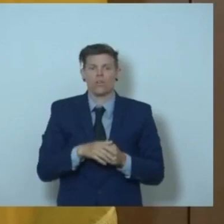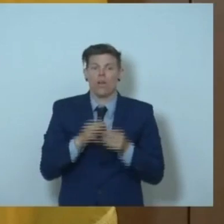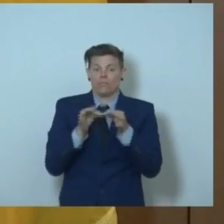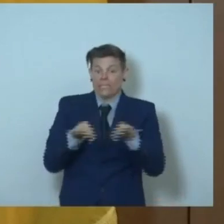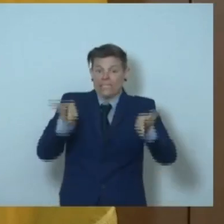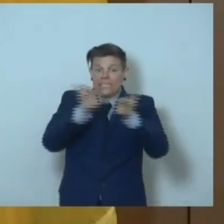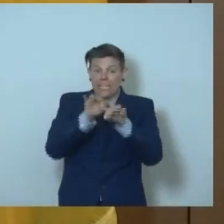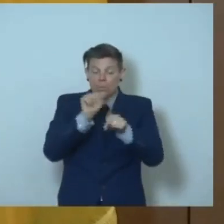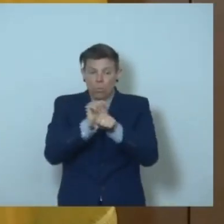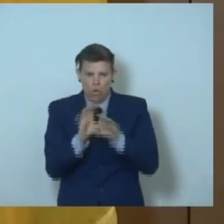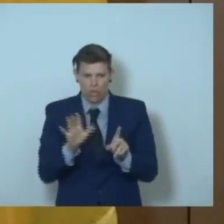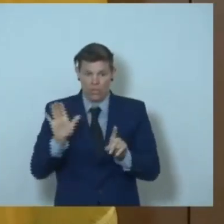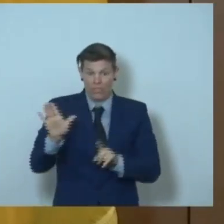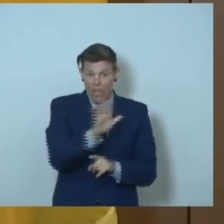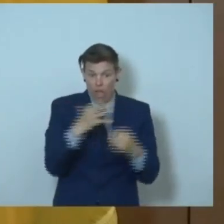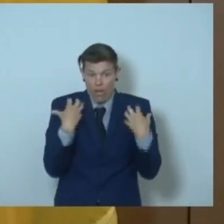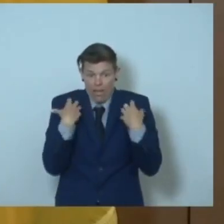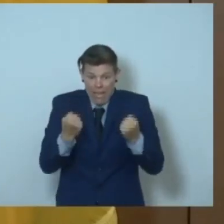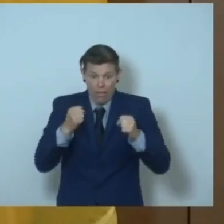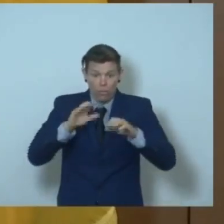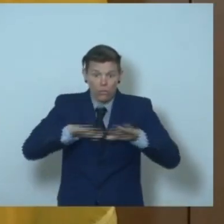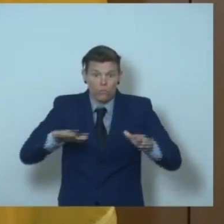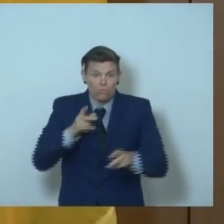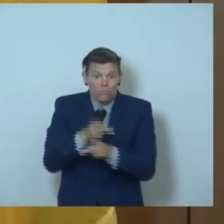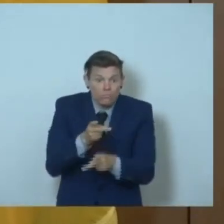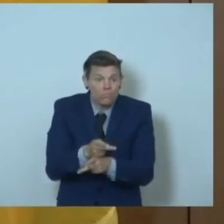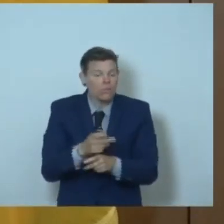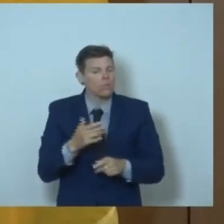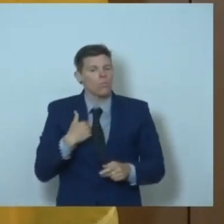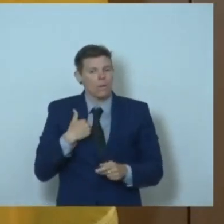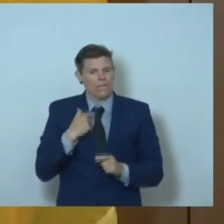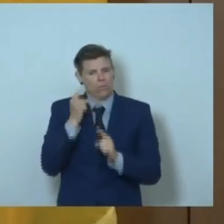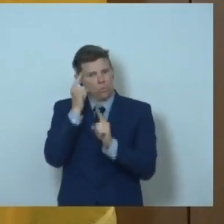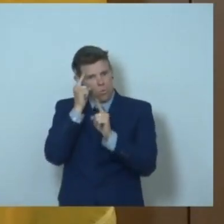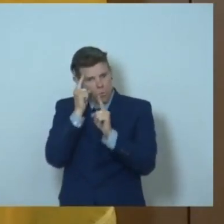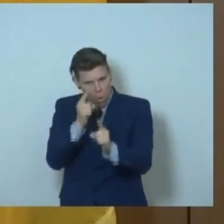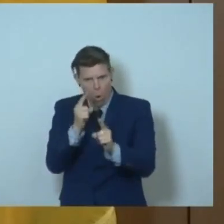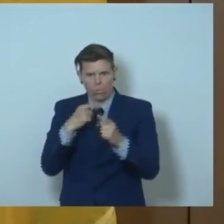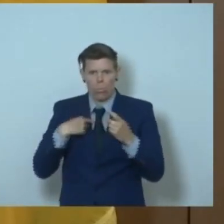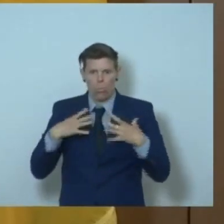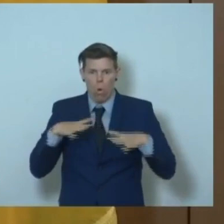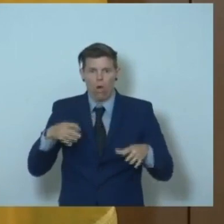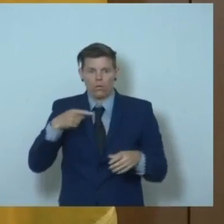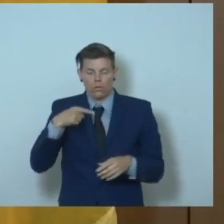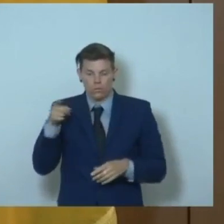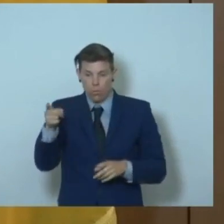childcare workers. The goal was never to have someone who was